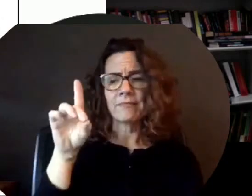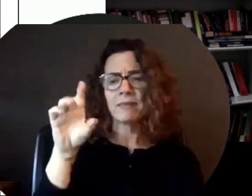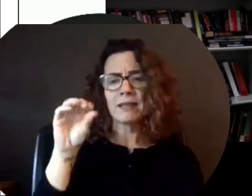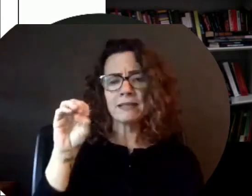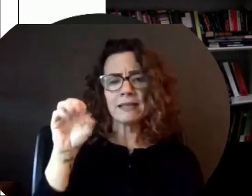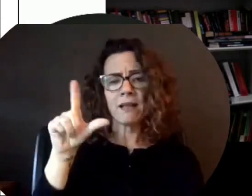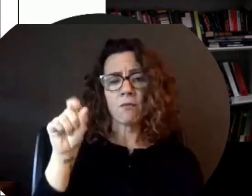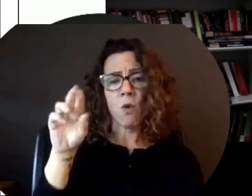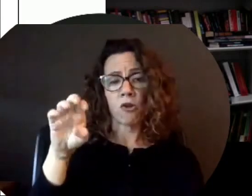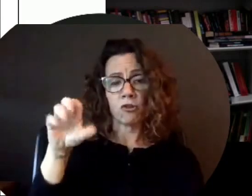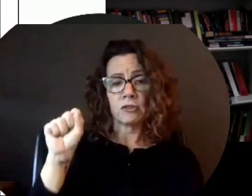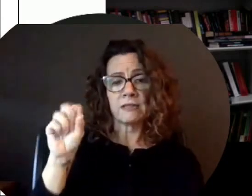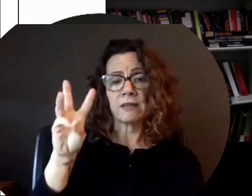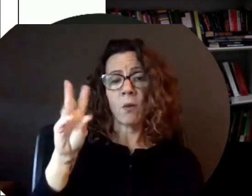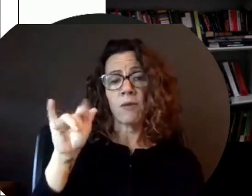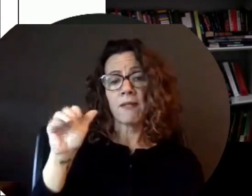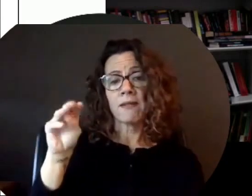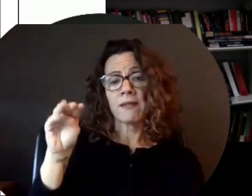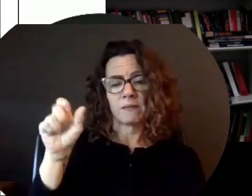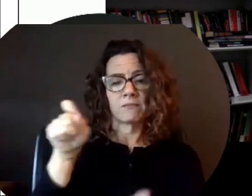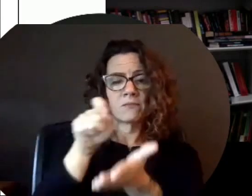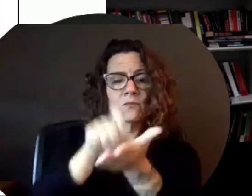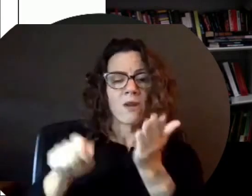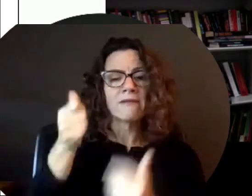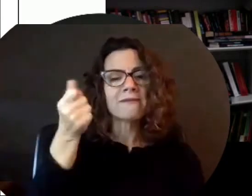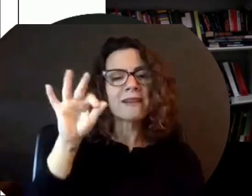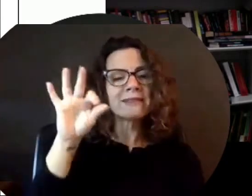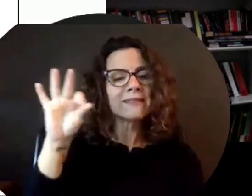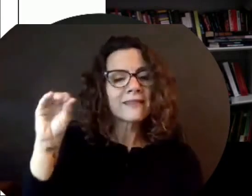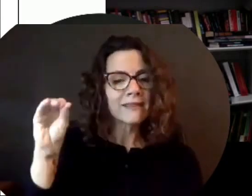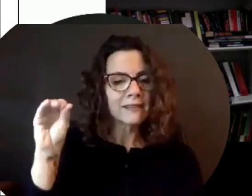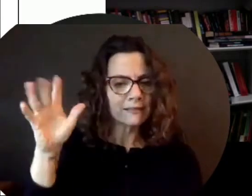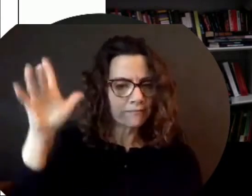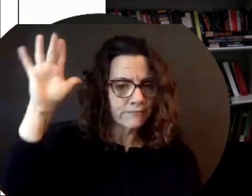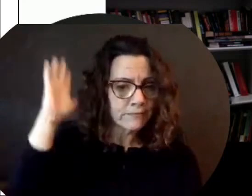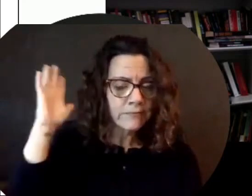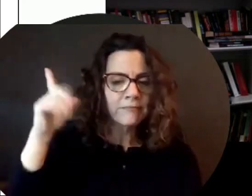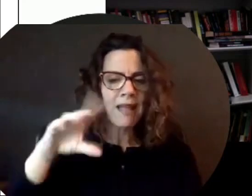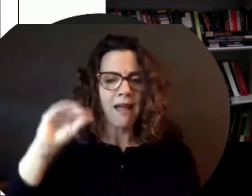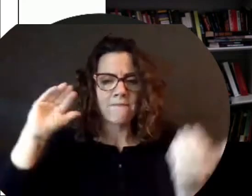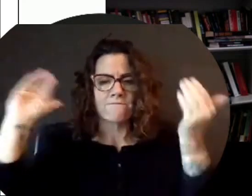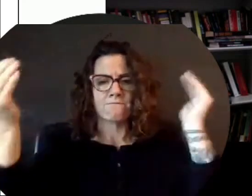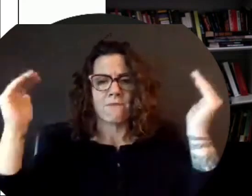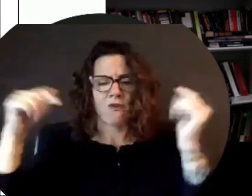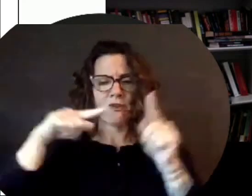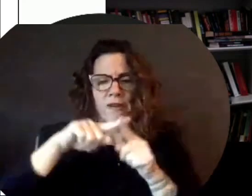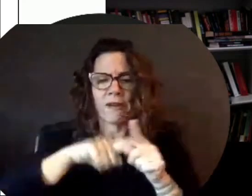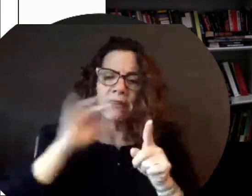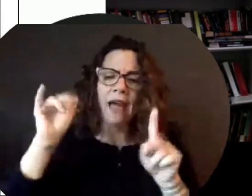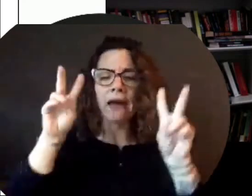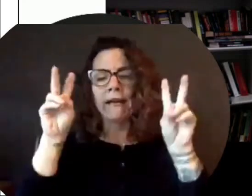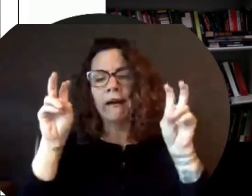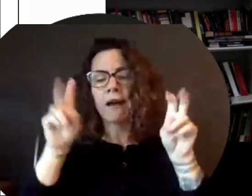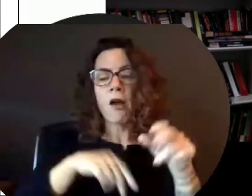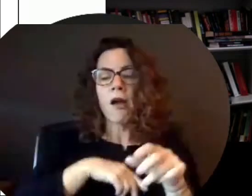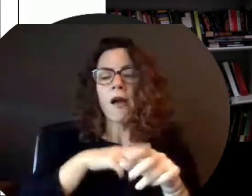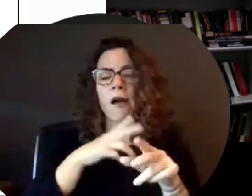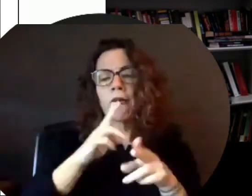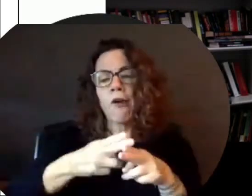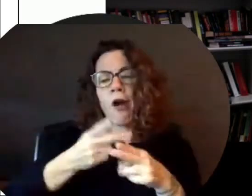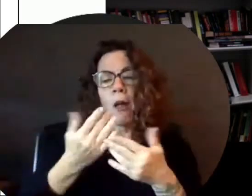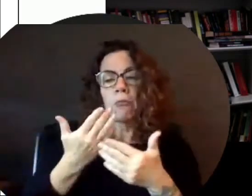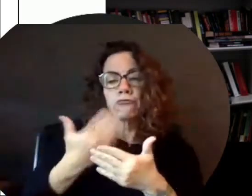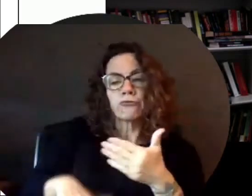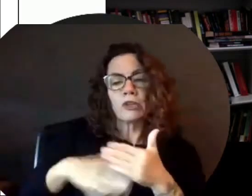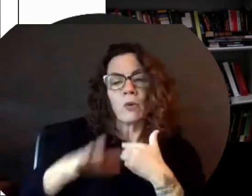comparing what so-called breeder women under slavery, women who were forced into sexual relationships